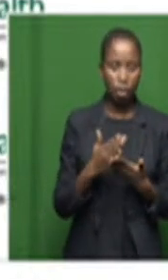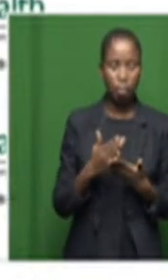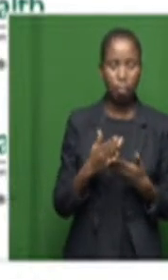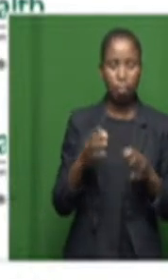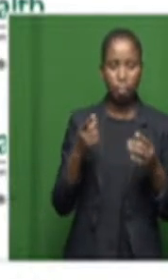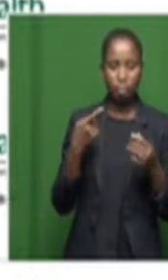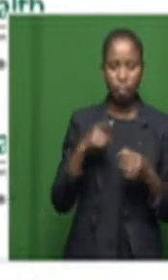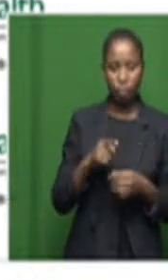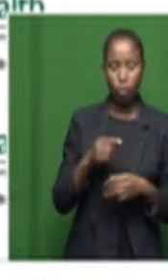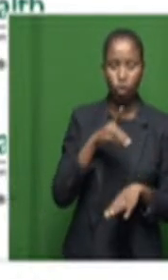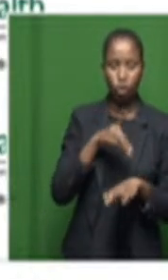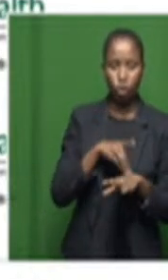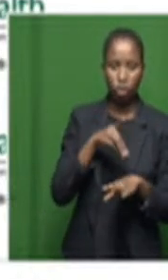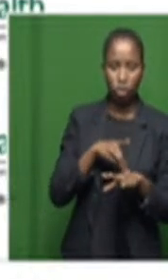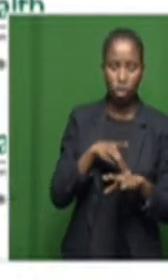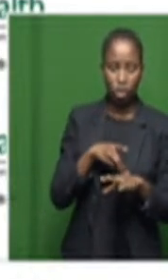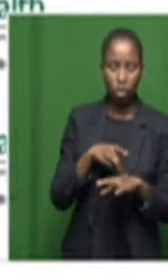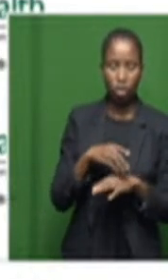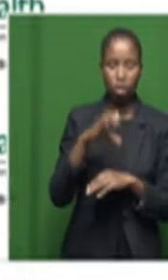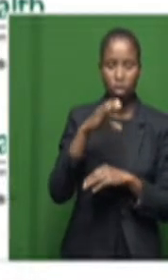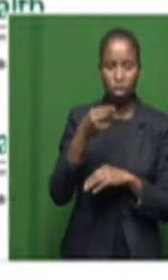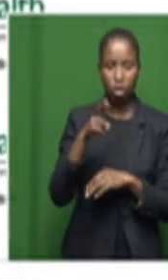for Dr. Crisp.